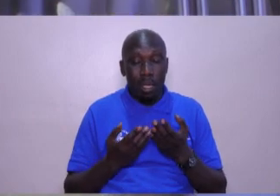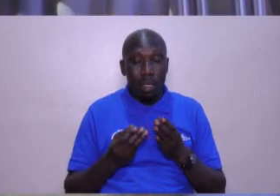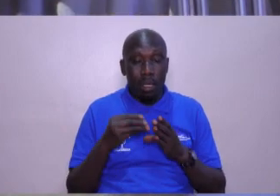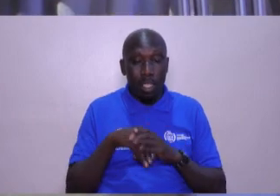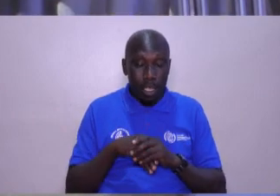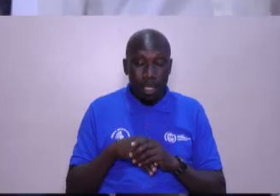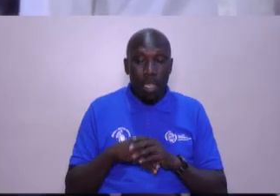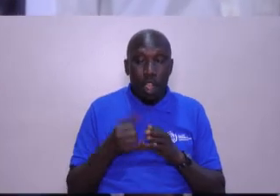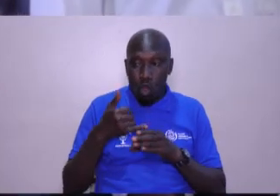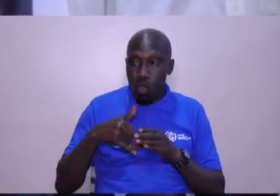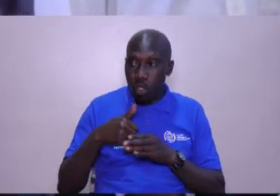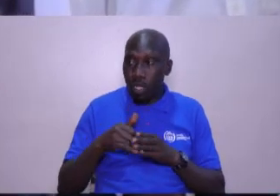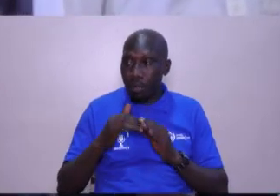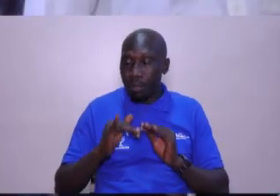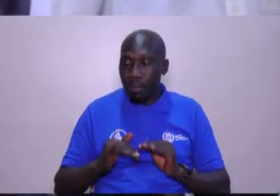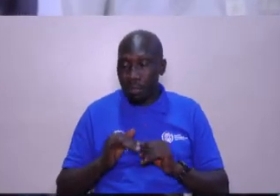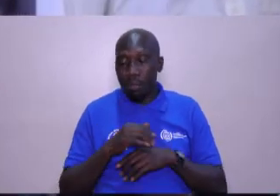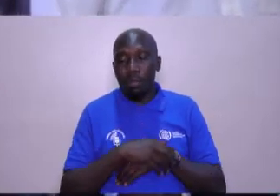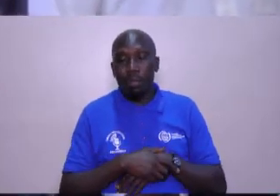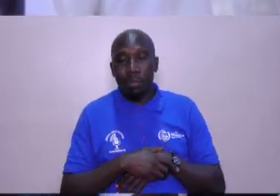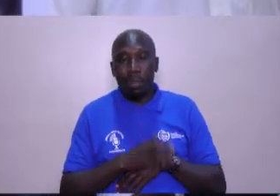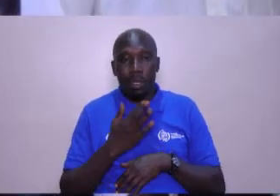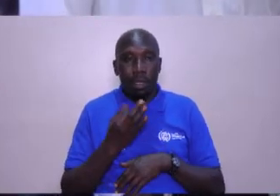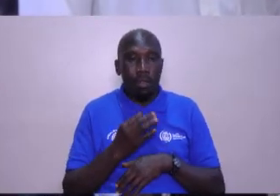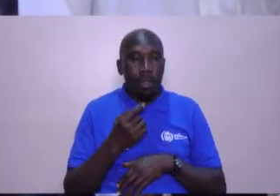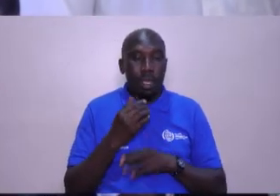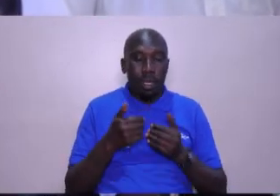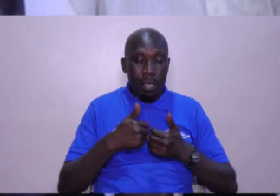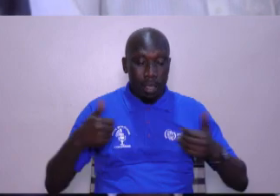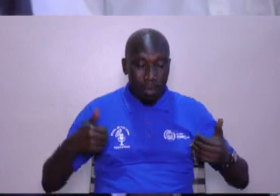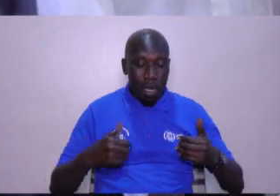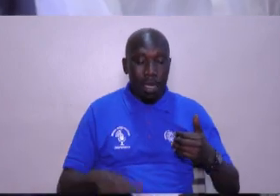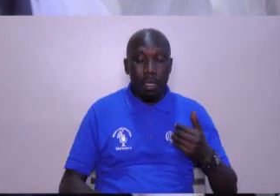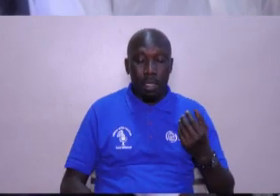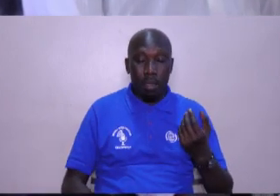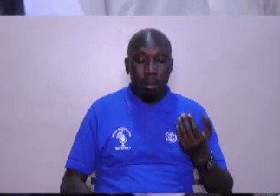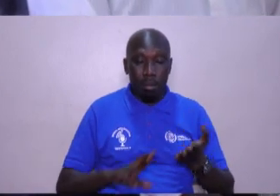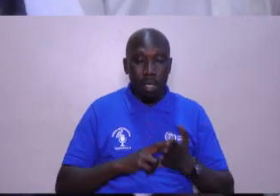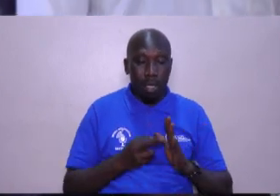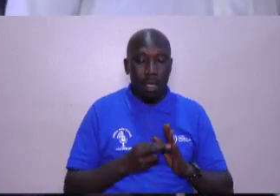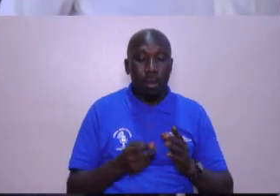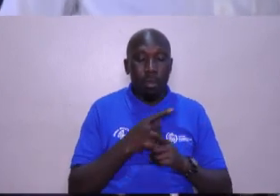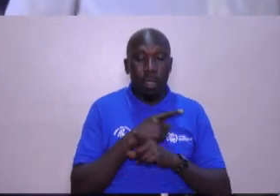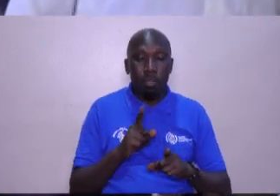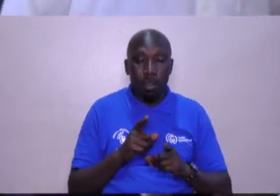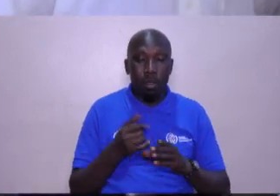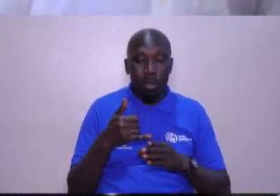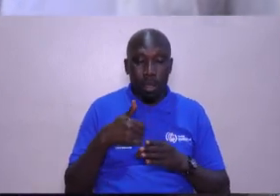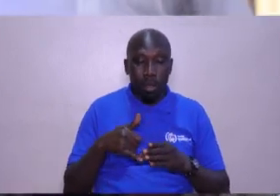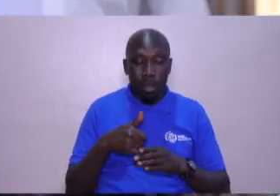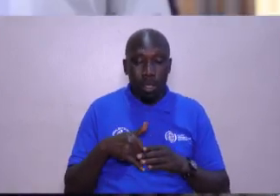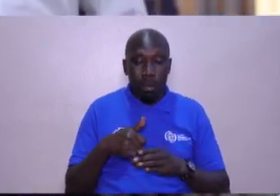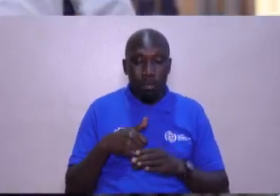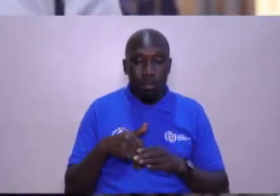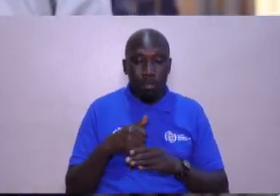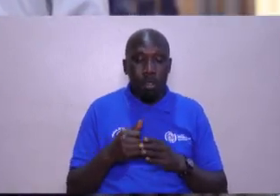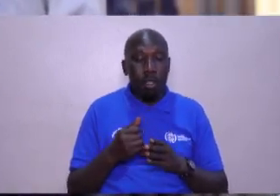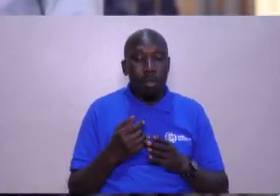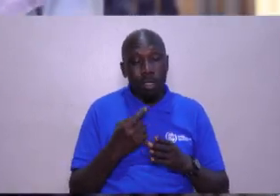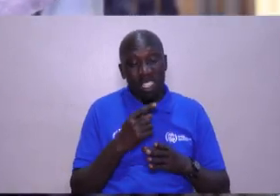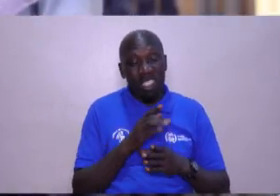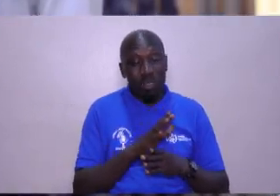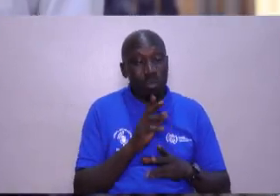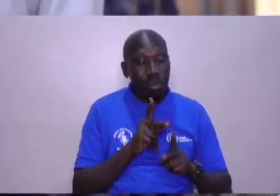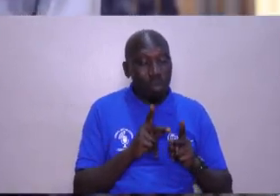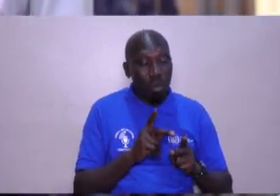inclusive. Okay? So if we separate, now that's not inclusive. If we're saying, now for you guys who are this,